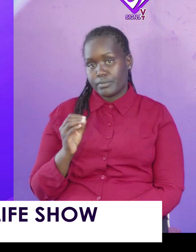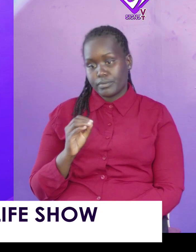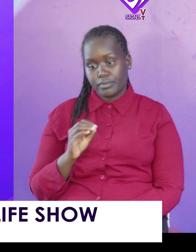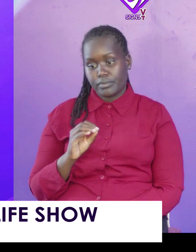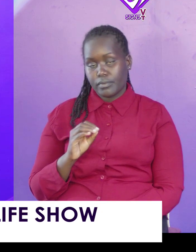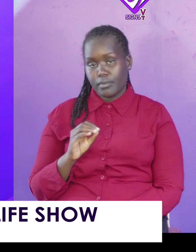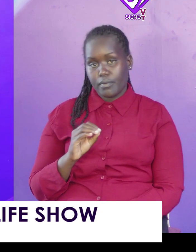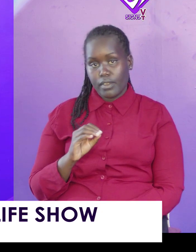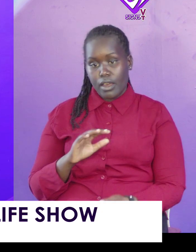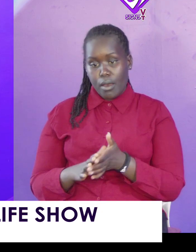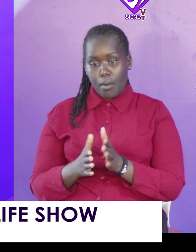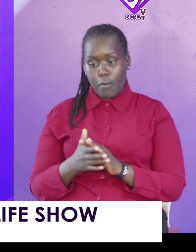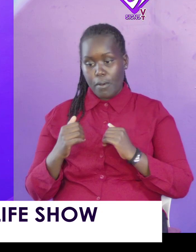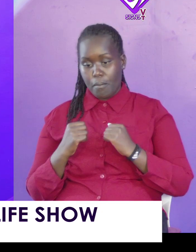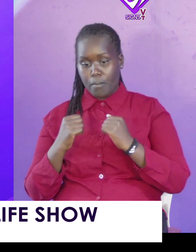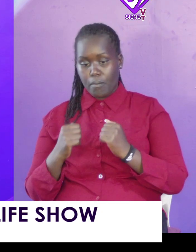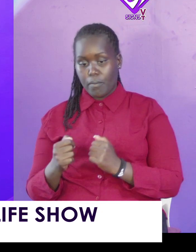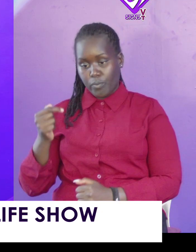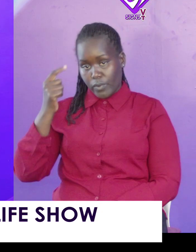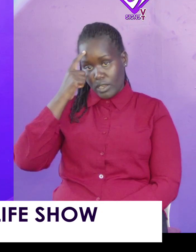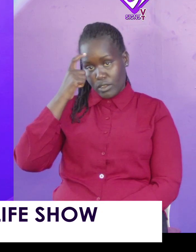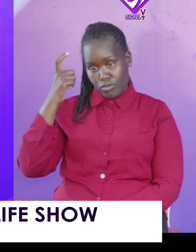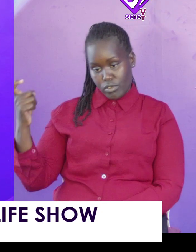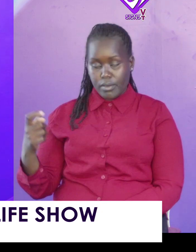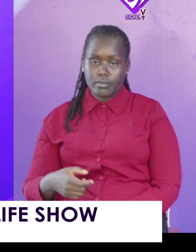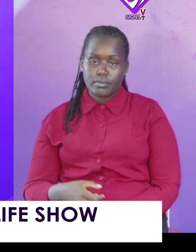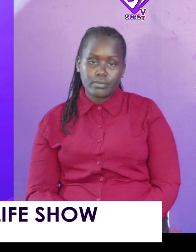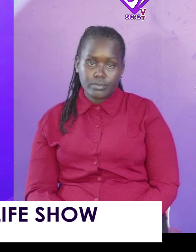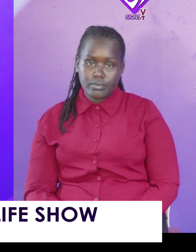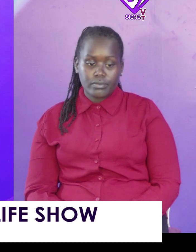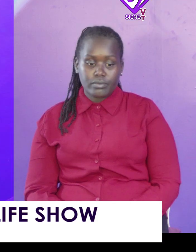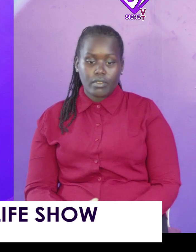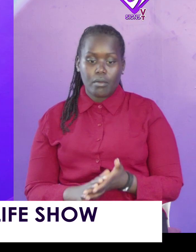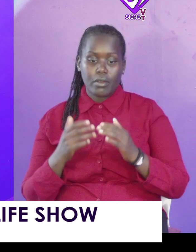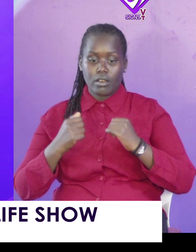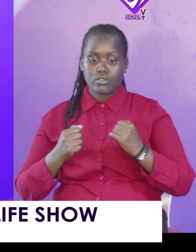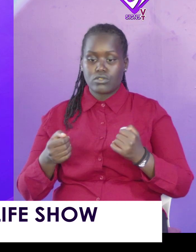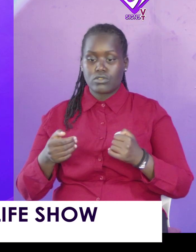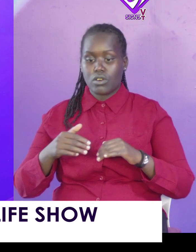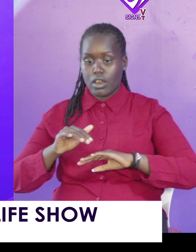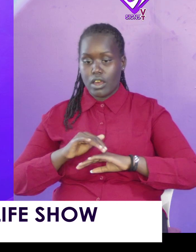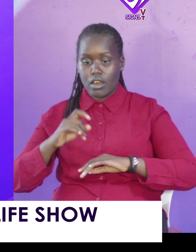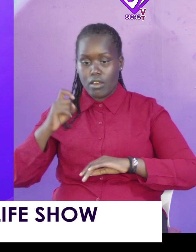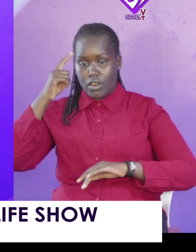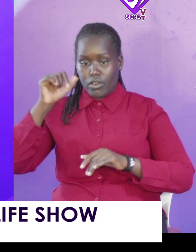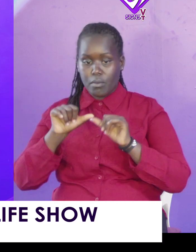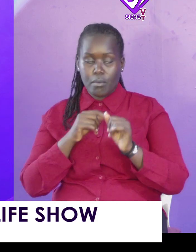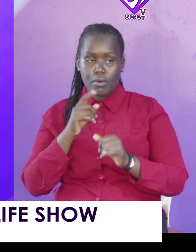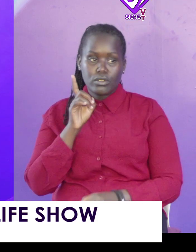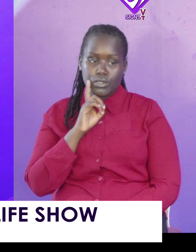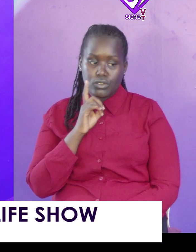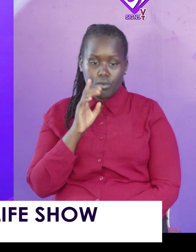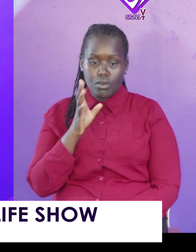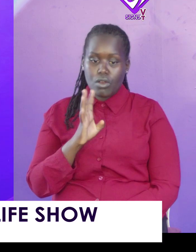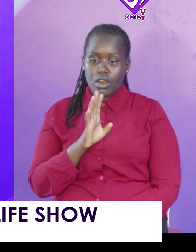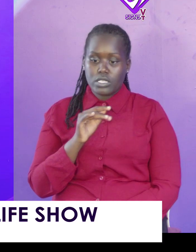Just be courageous to dream. Be courageous enough to dream about tomorrow. I'm talking to someone